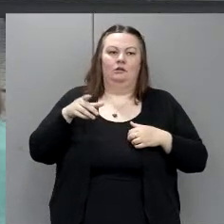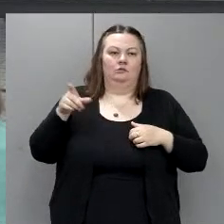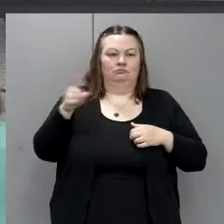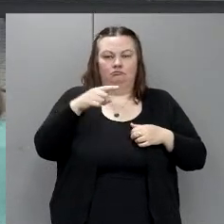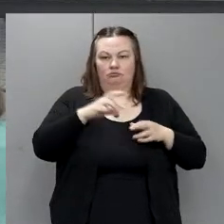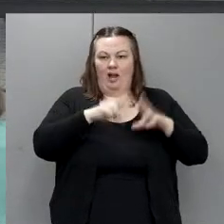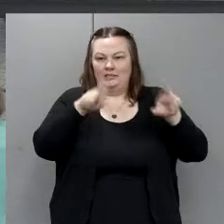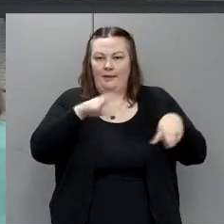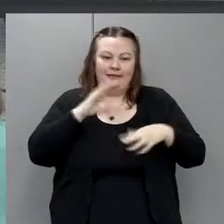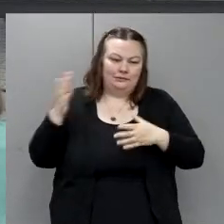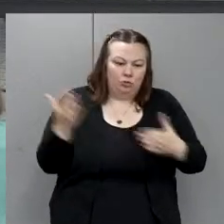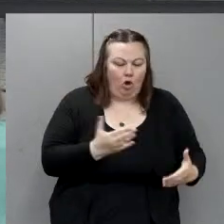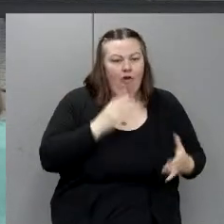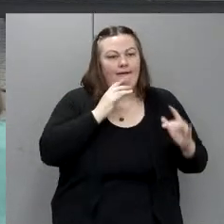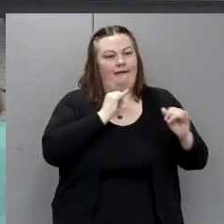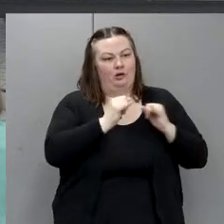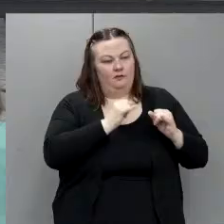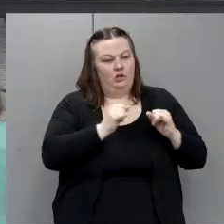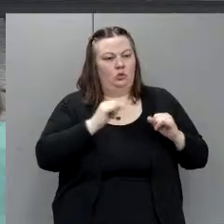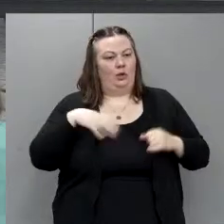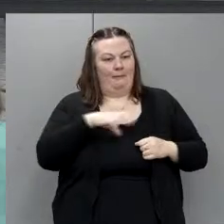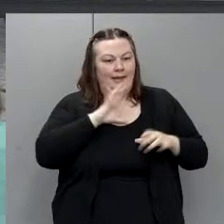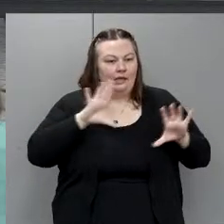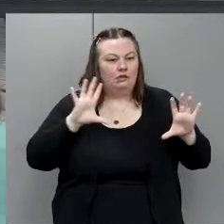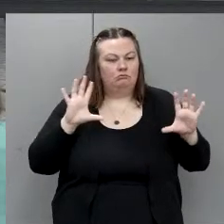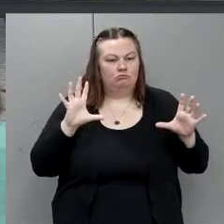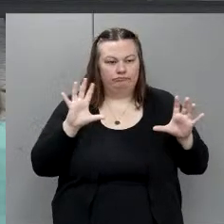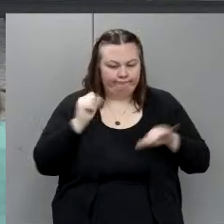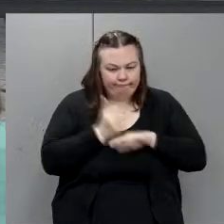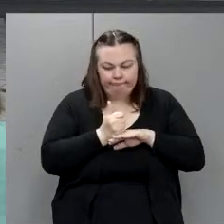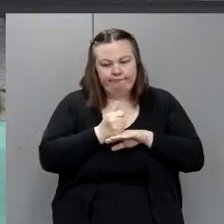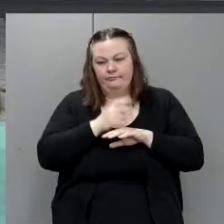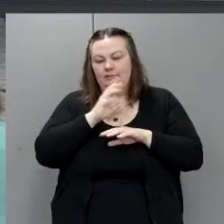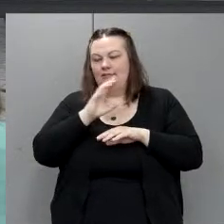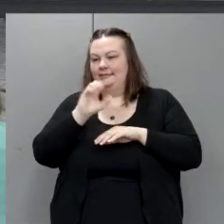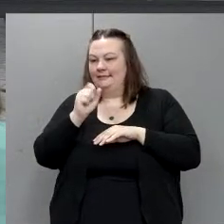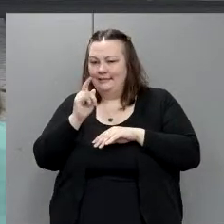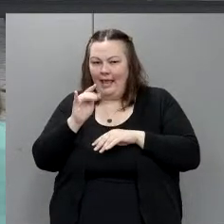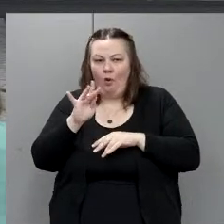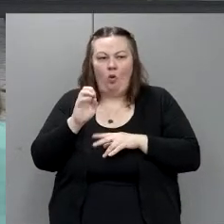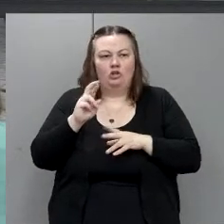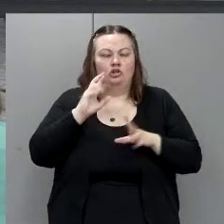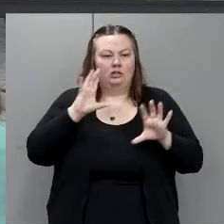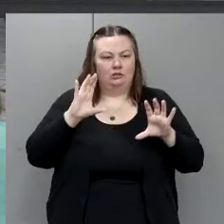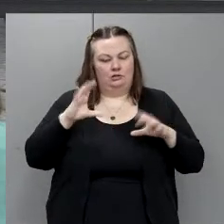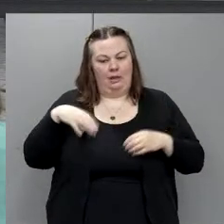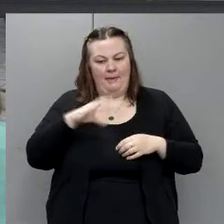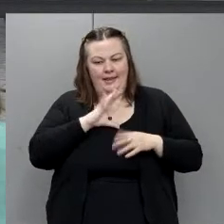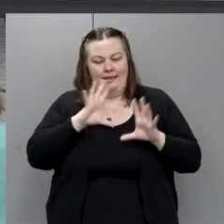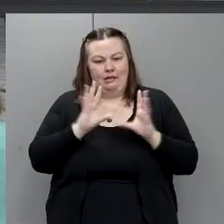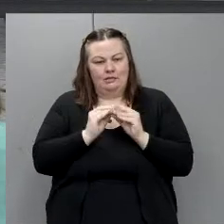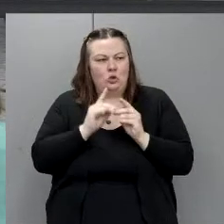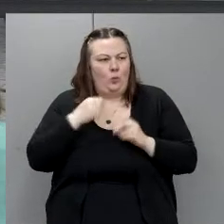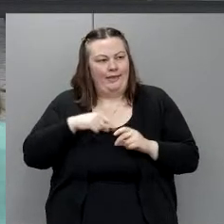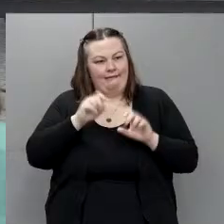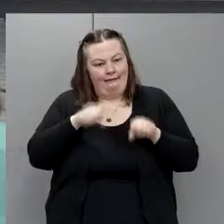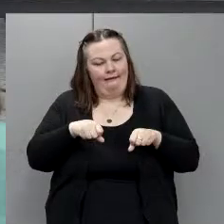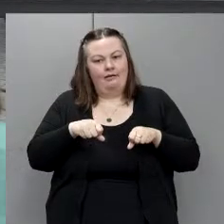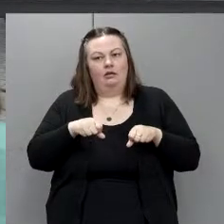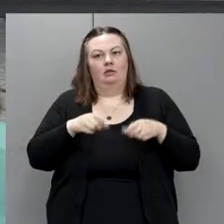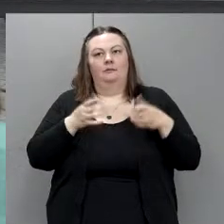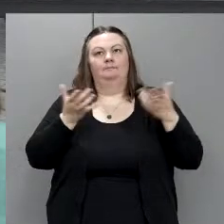resumes brought in, have an interview committee, establish a stakeholder committee, so that way we can get